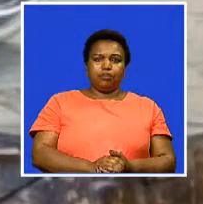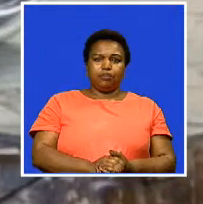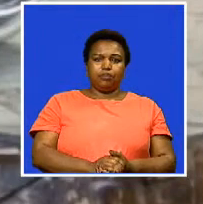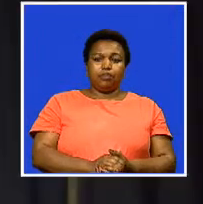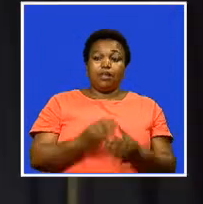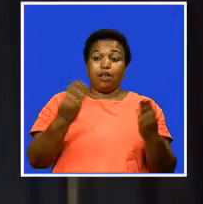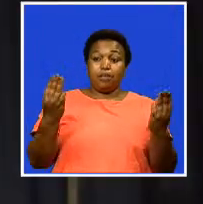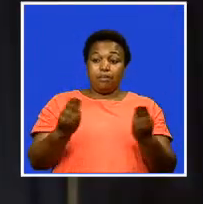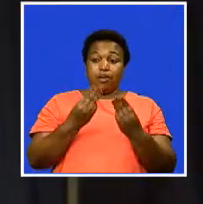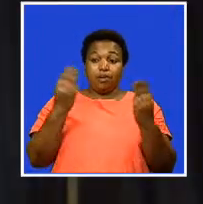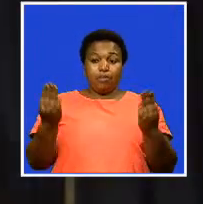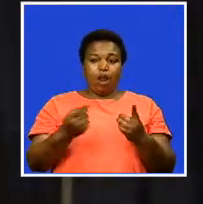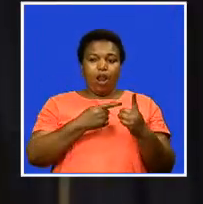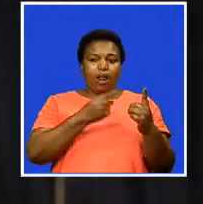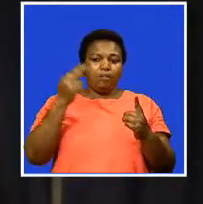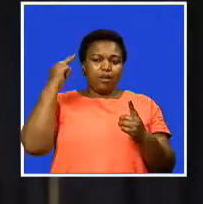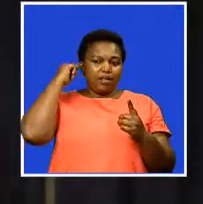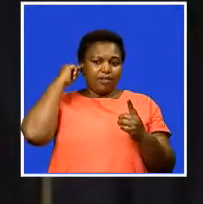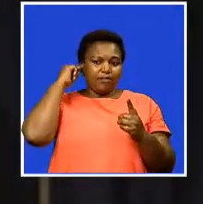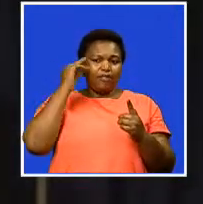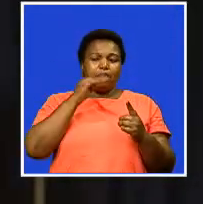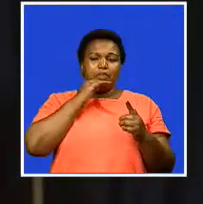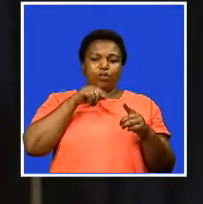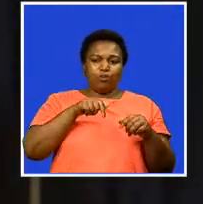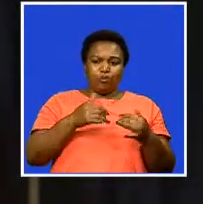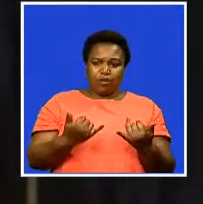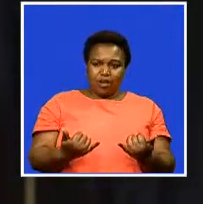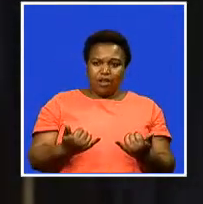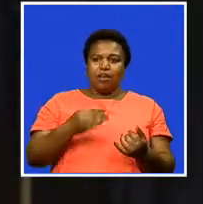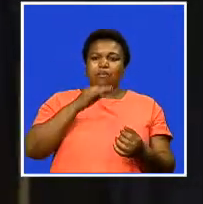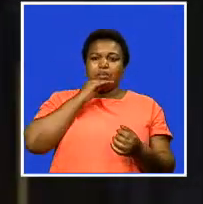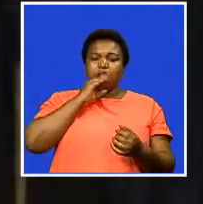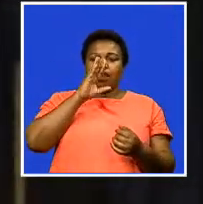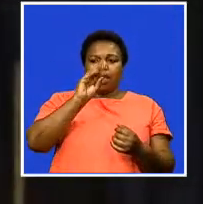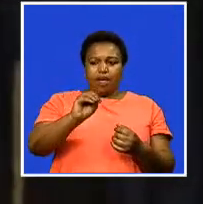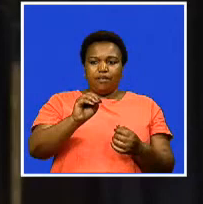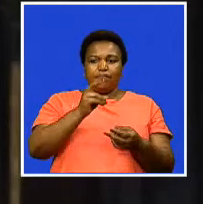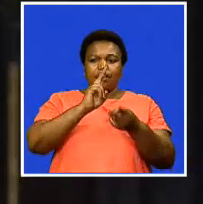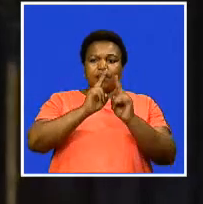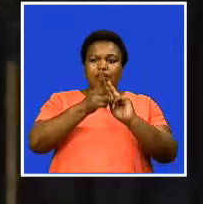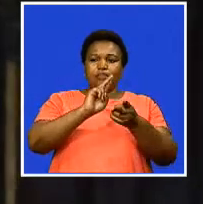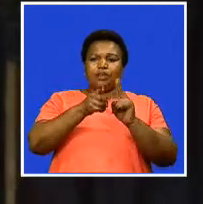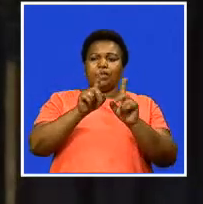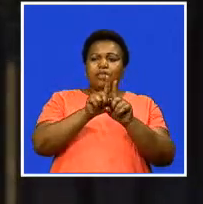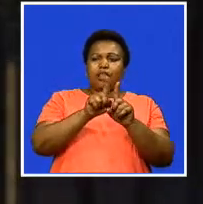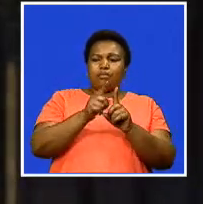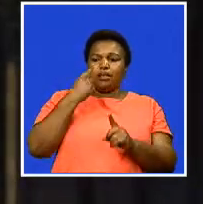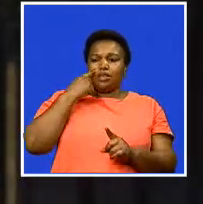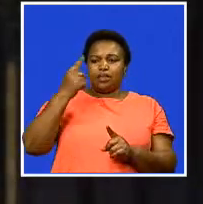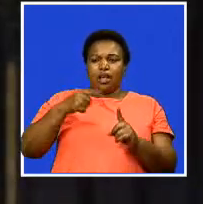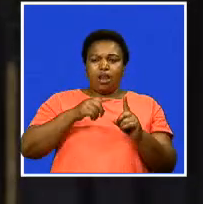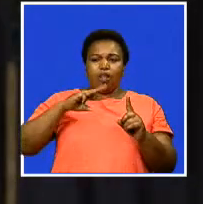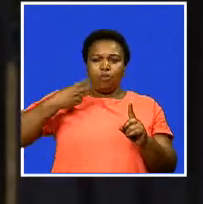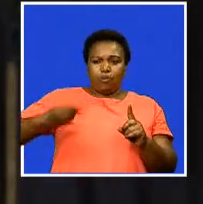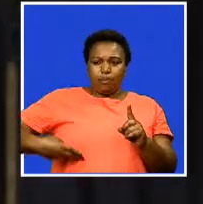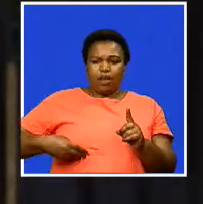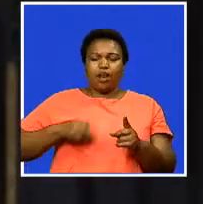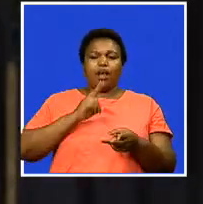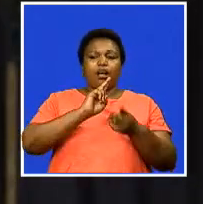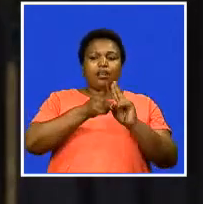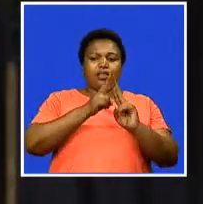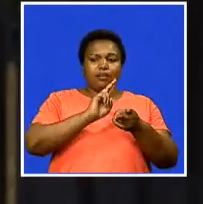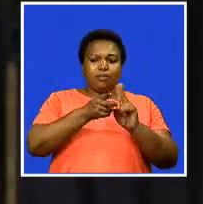labangeva emadlebeni nabo lamhlanje bakhethed for njengabona sisi ngalaqeleni